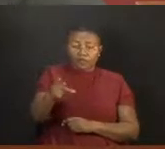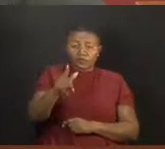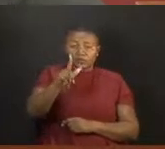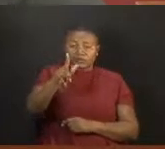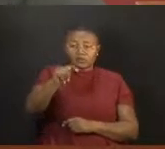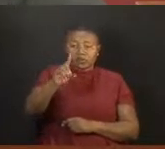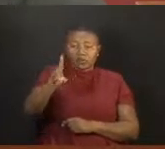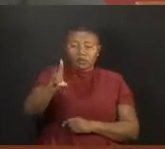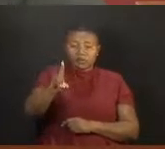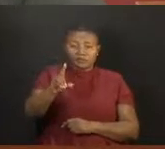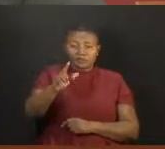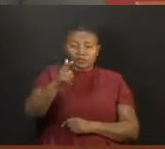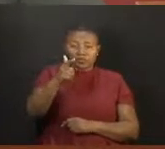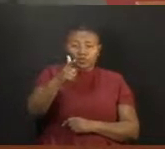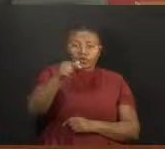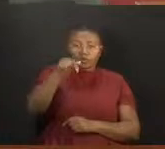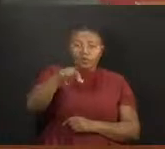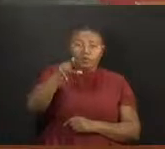$121.0 million.